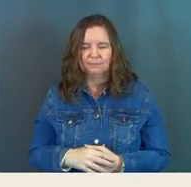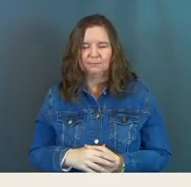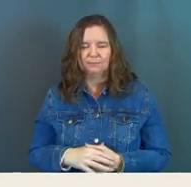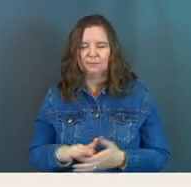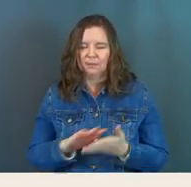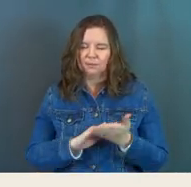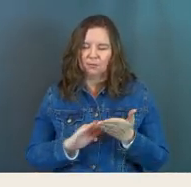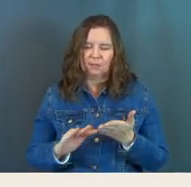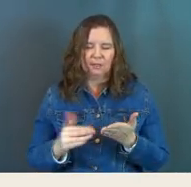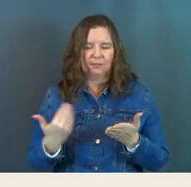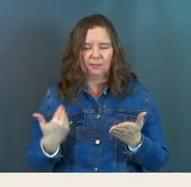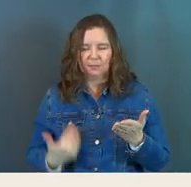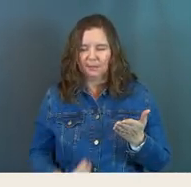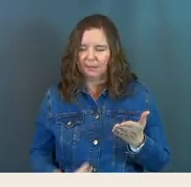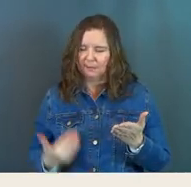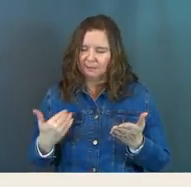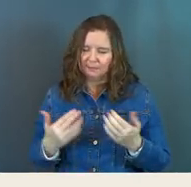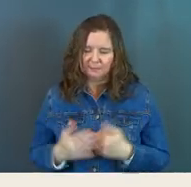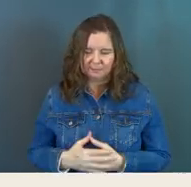forgive me.